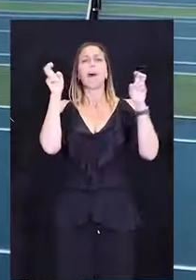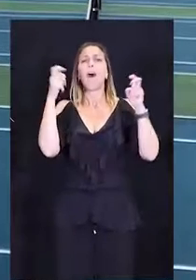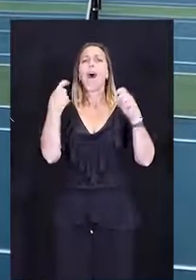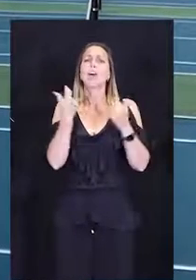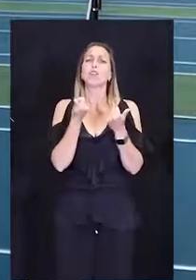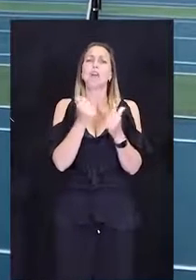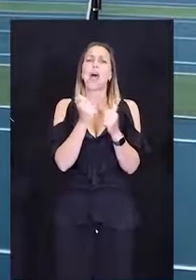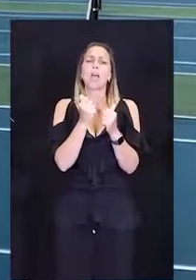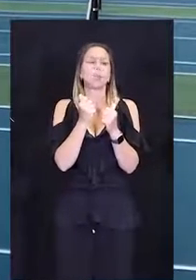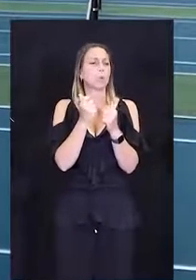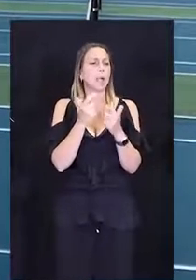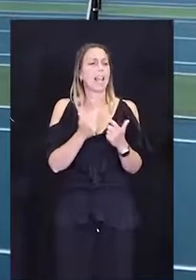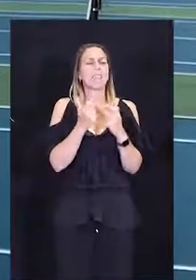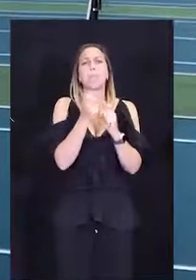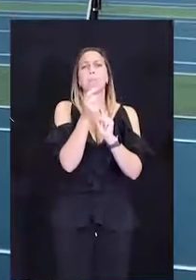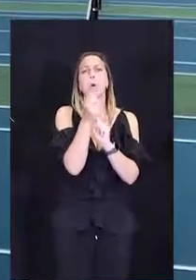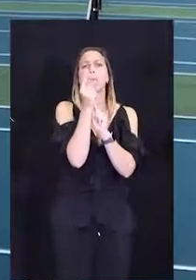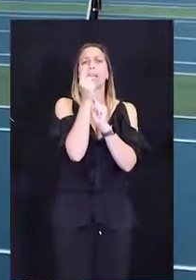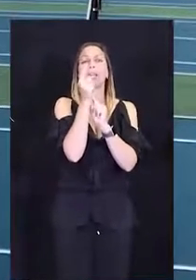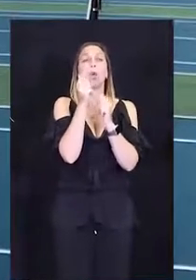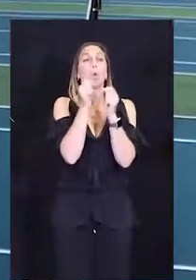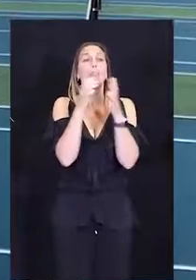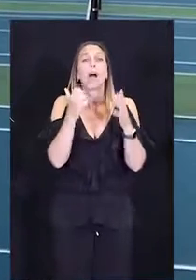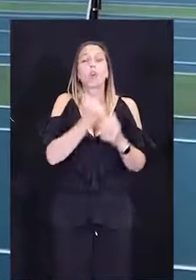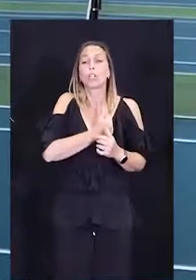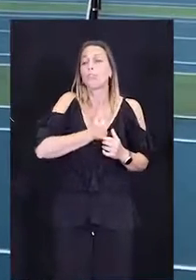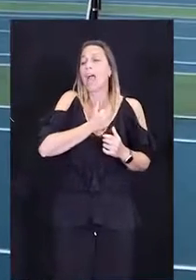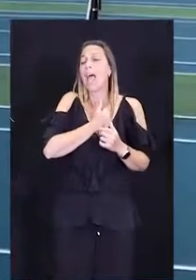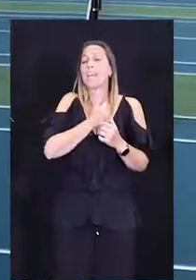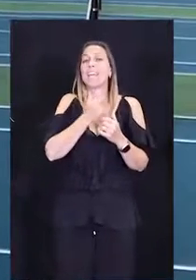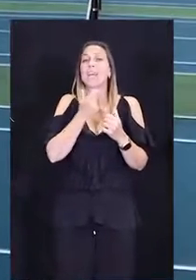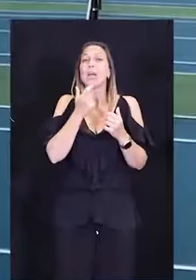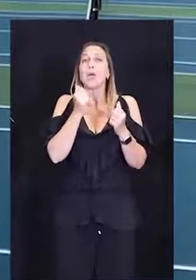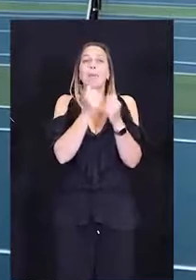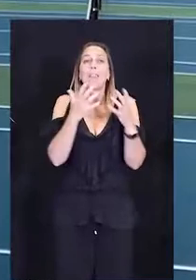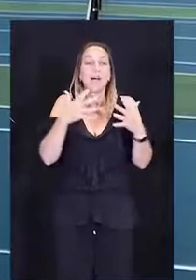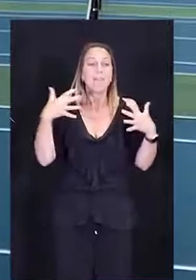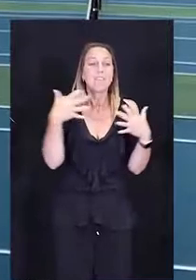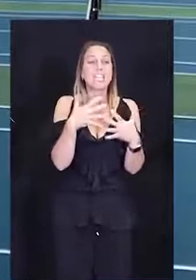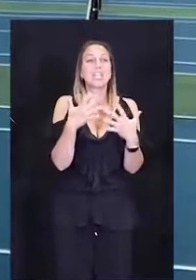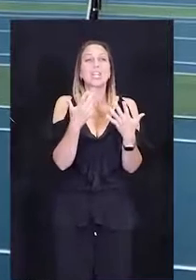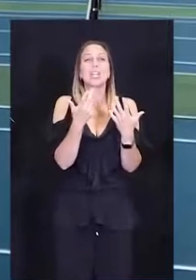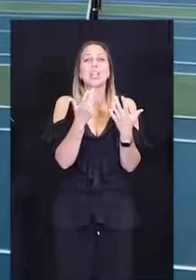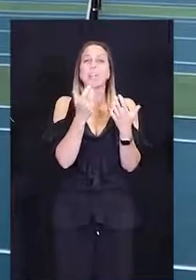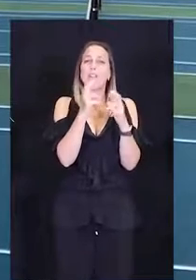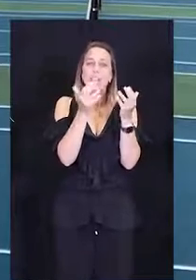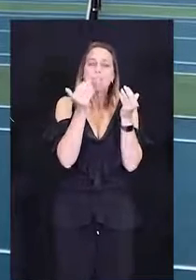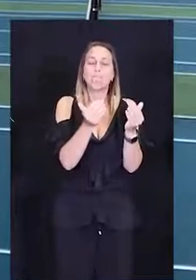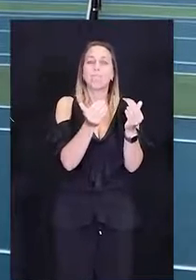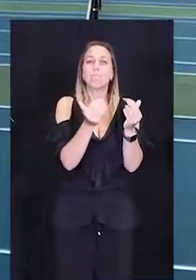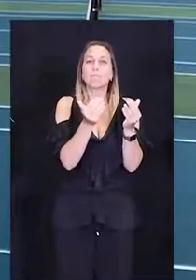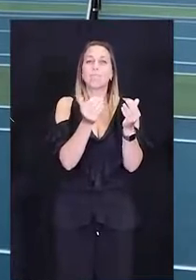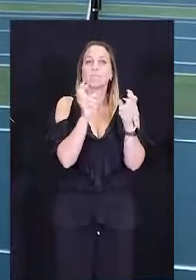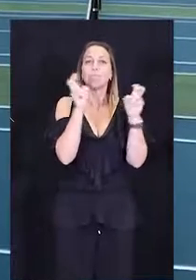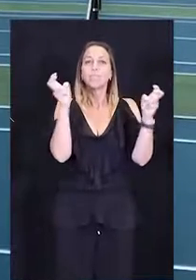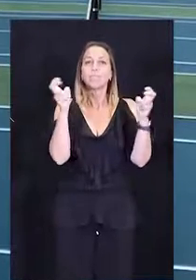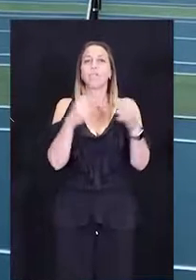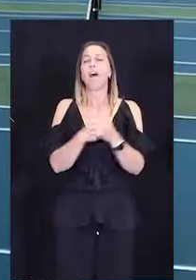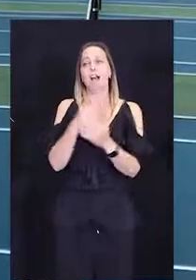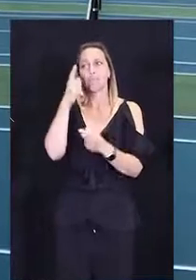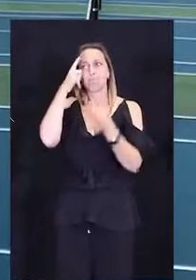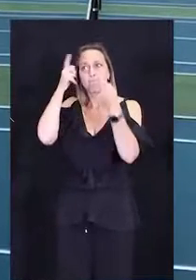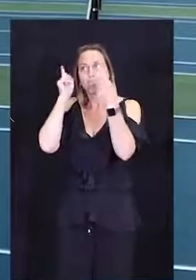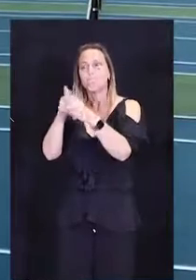the moment." Let's live like Nick, without regret, fearless, and ready to rise above. To that I say, Philly,